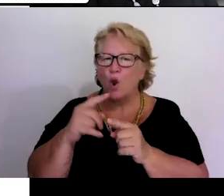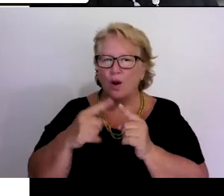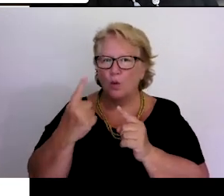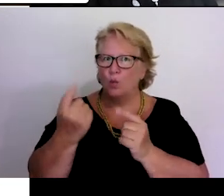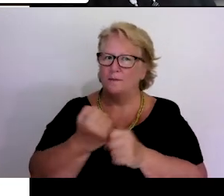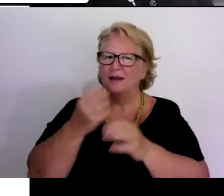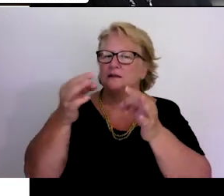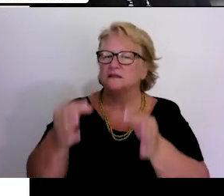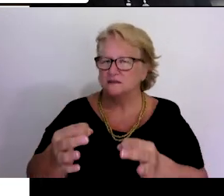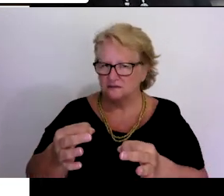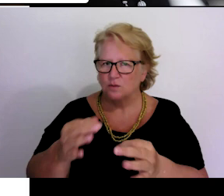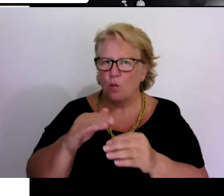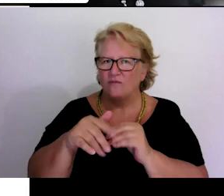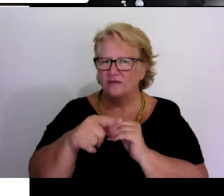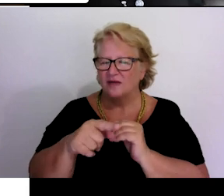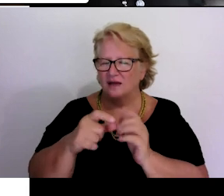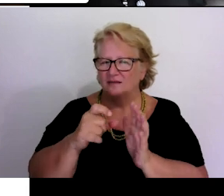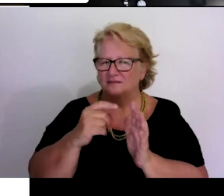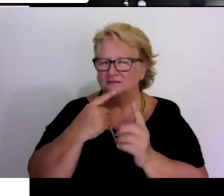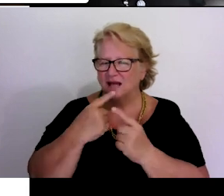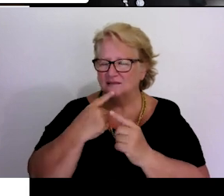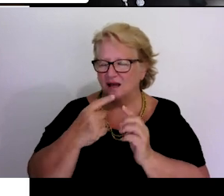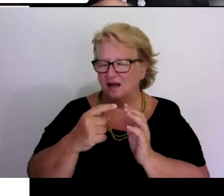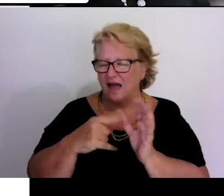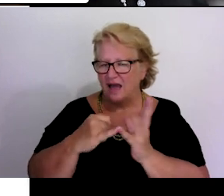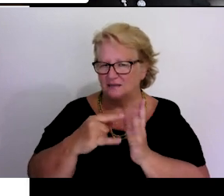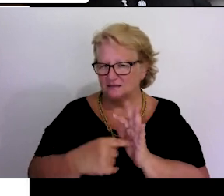rules about the data asset, and I'll talk about this in a minute.